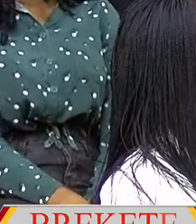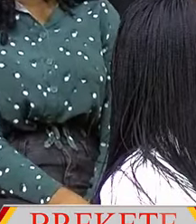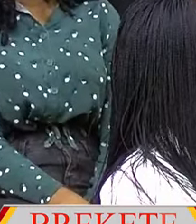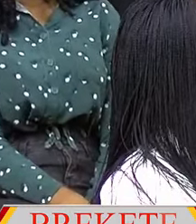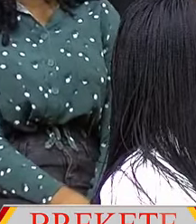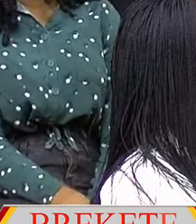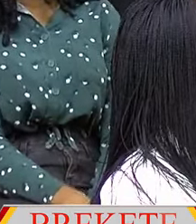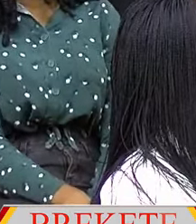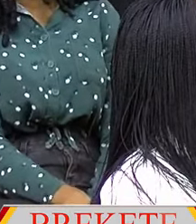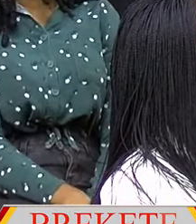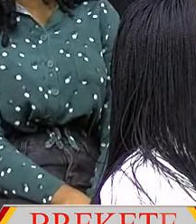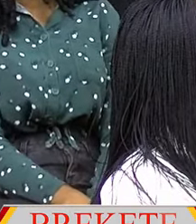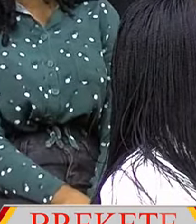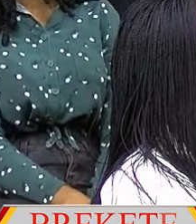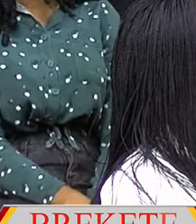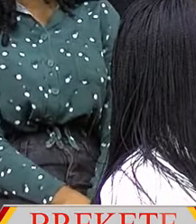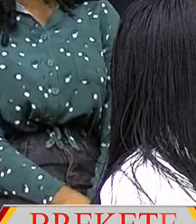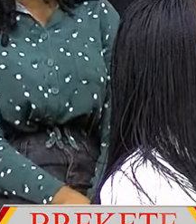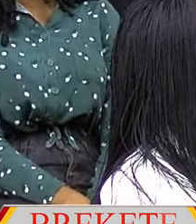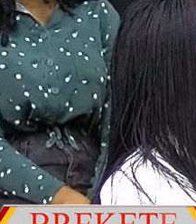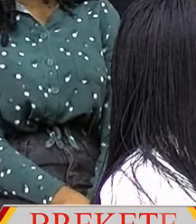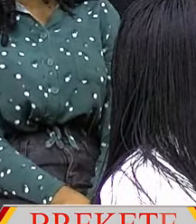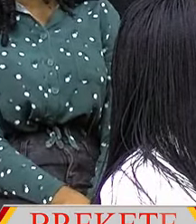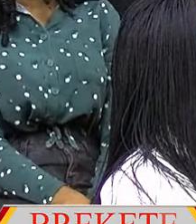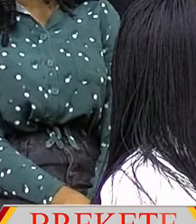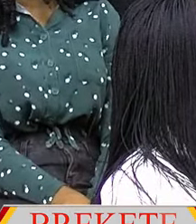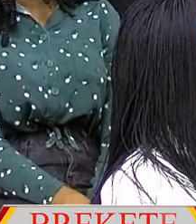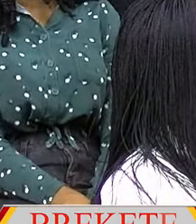now they change every year.